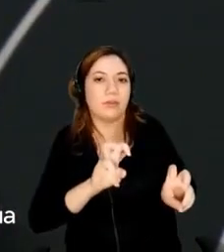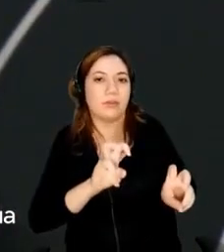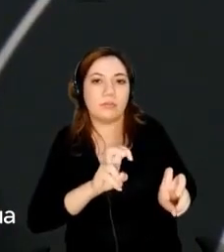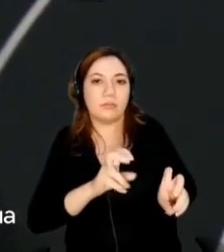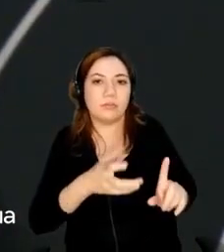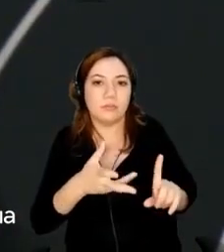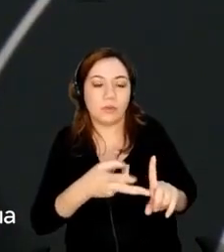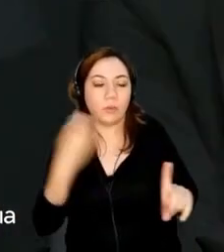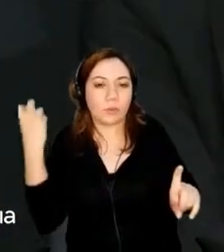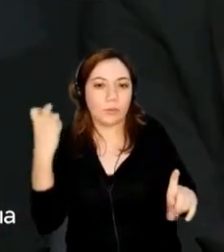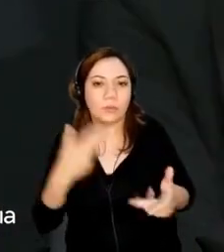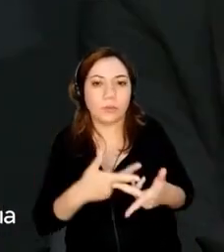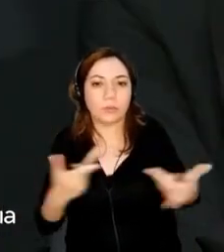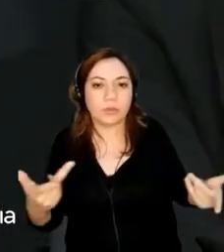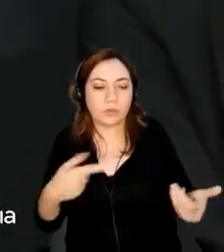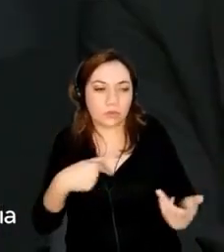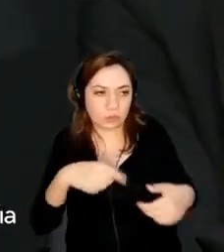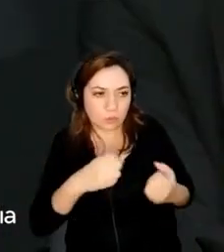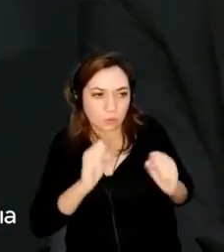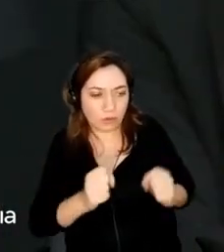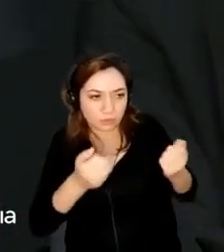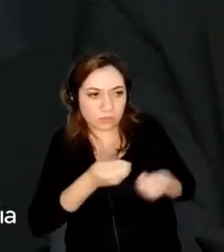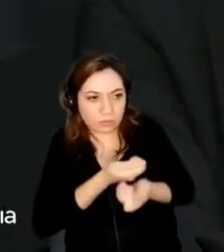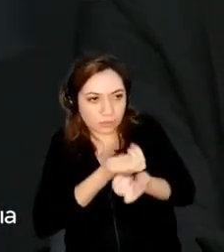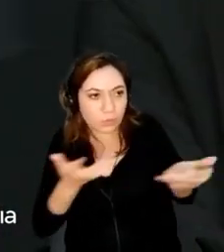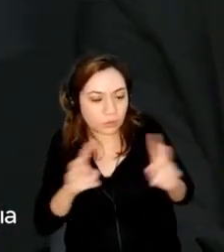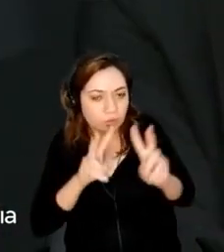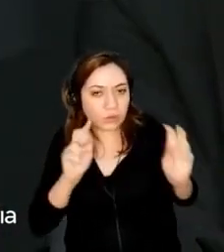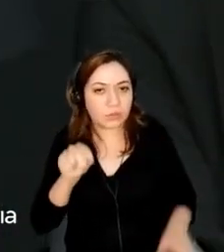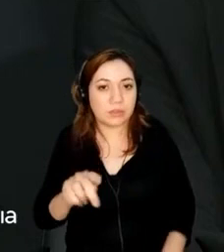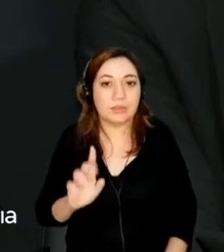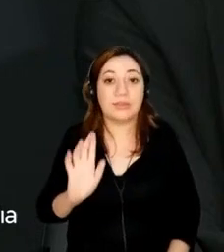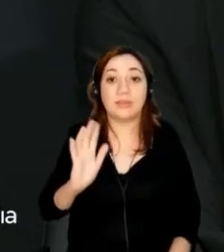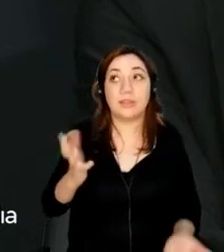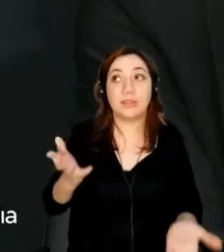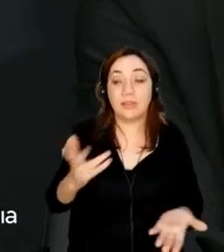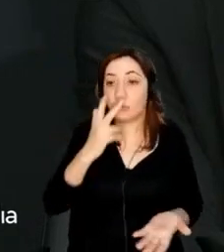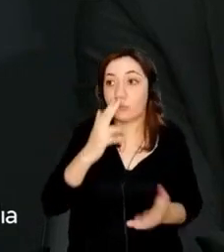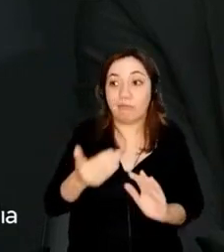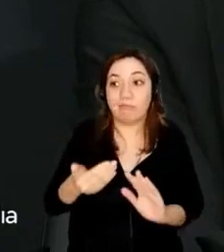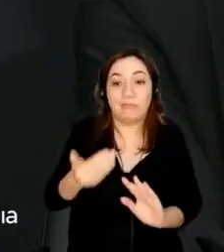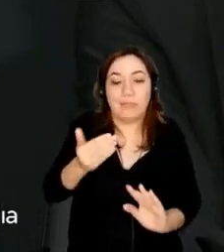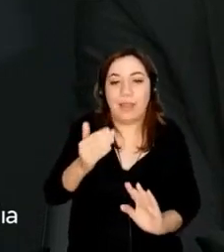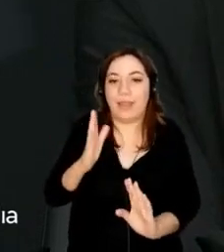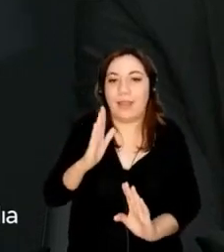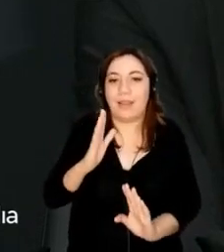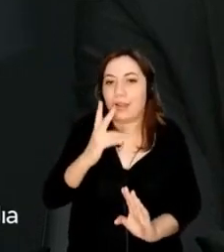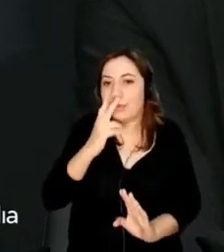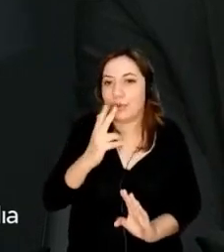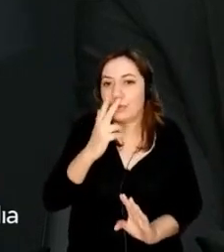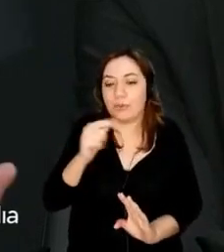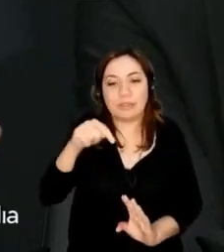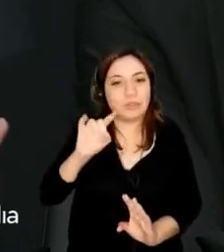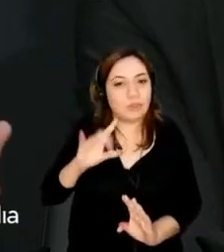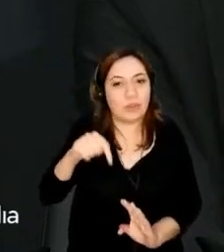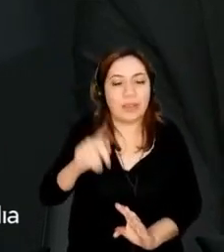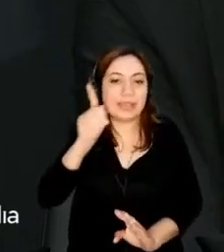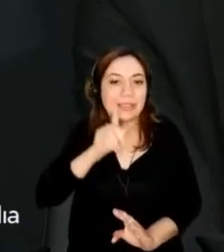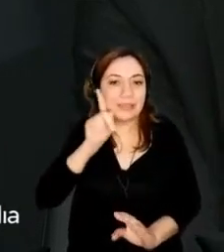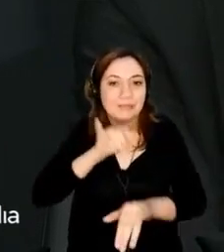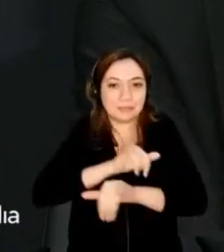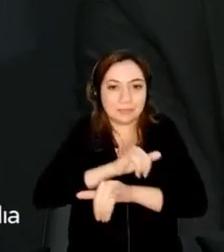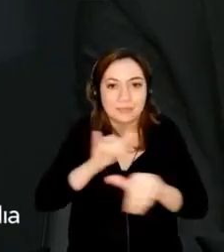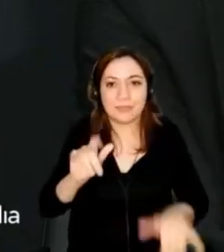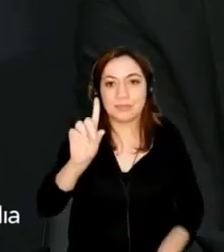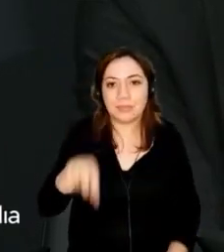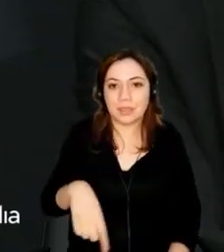about that? Yeah. So we actually just announced it. You know, just in the U.S. alone, there is like $23 billion annually